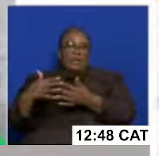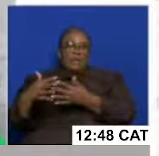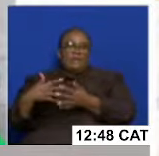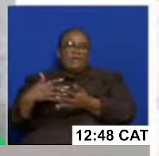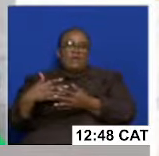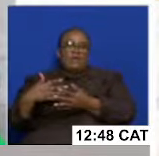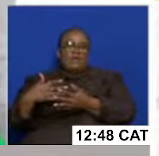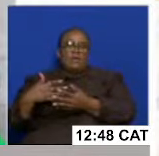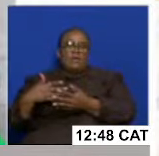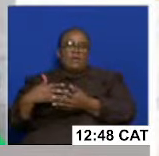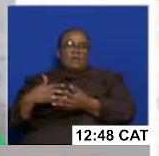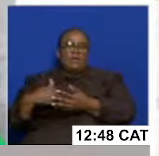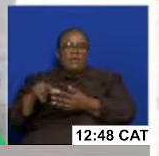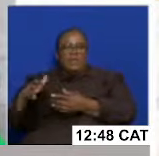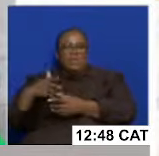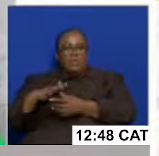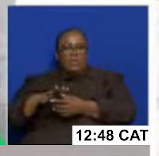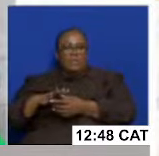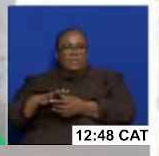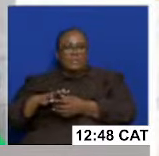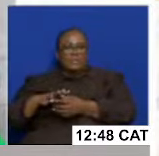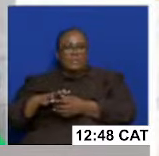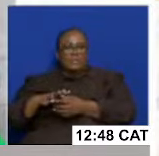need to beg him. You see that?